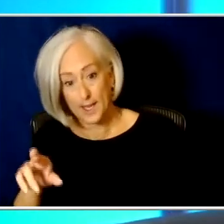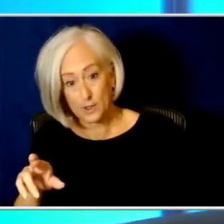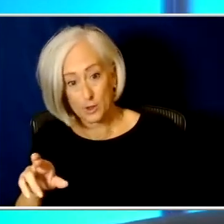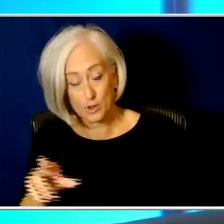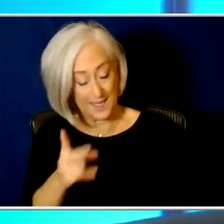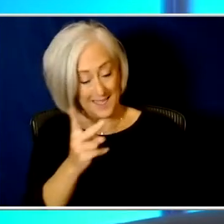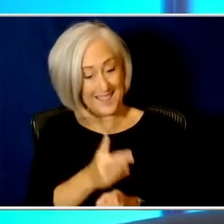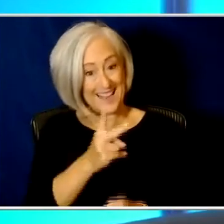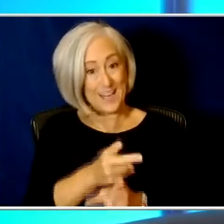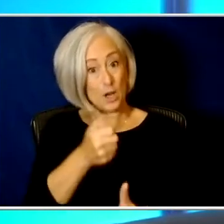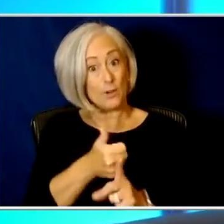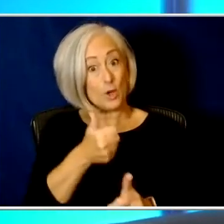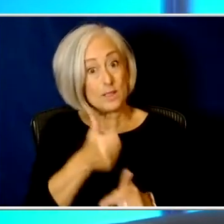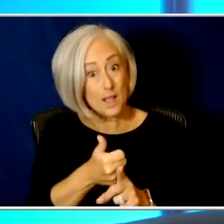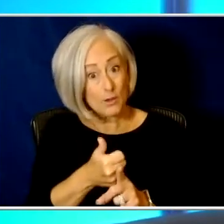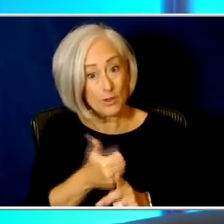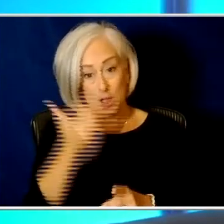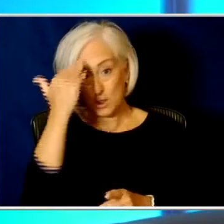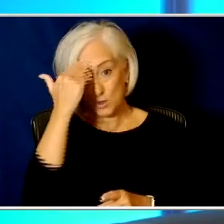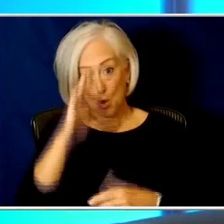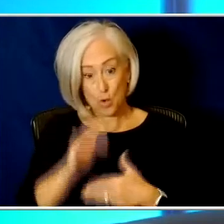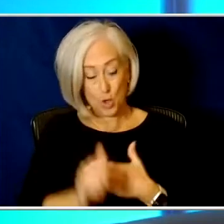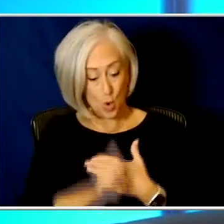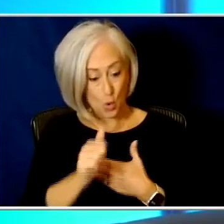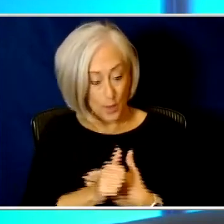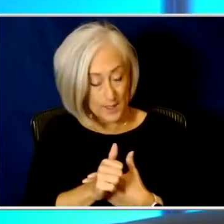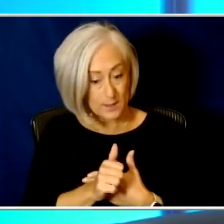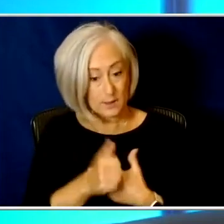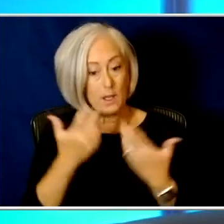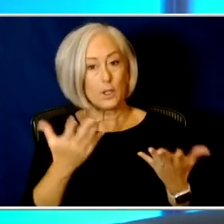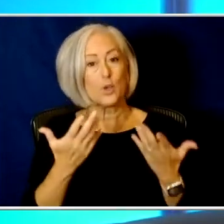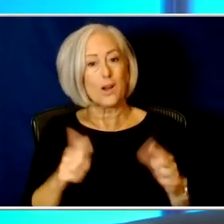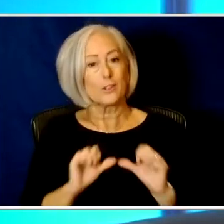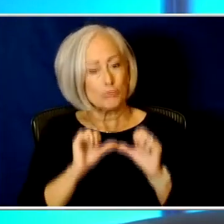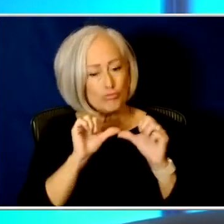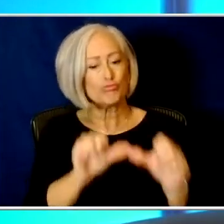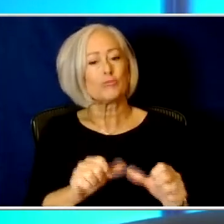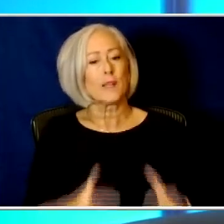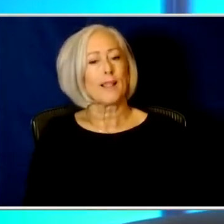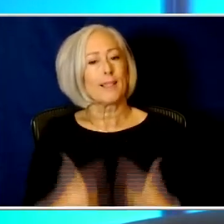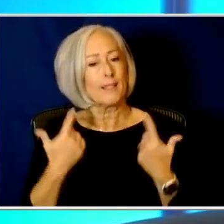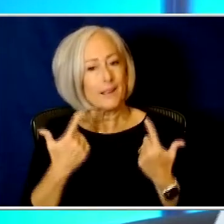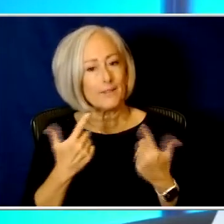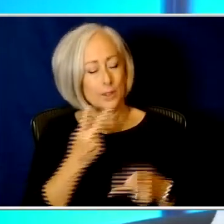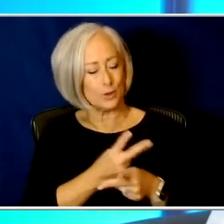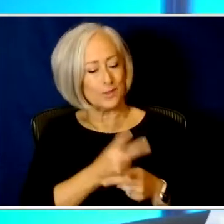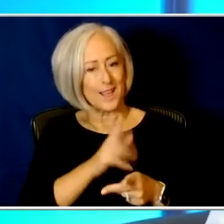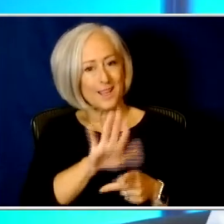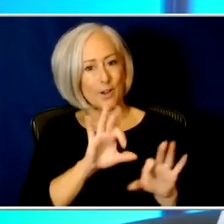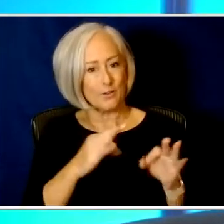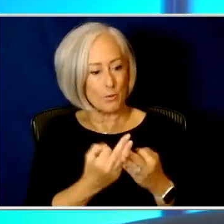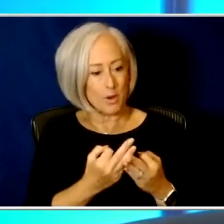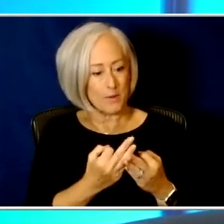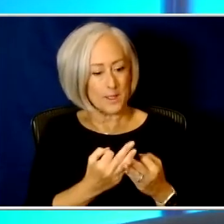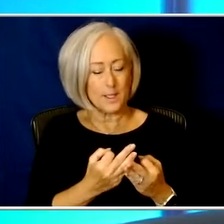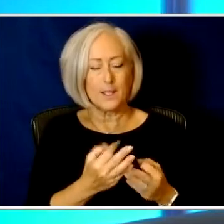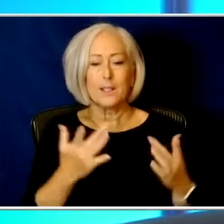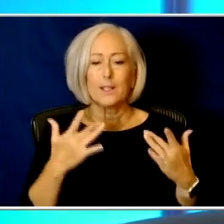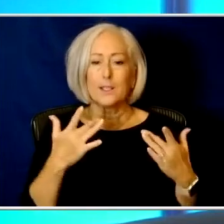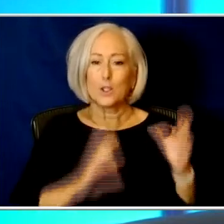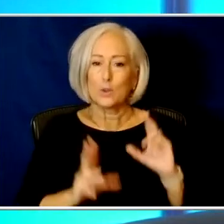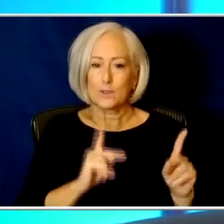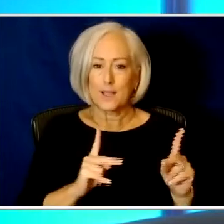being on our program today. What are your final thoughts you'd like to leave our audience with? I would say early detection is the key,